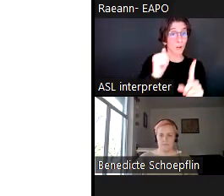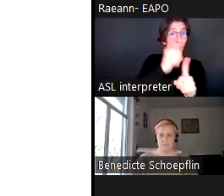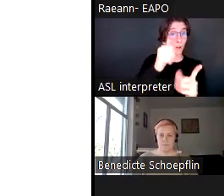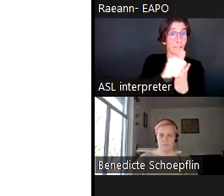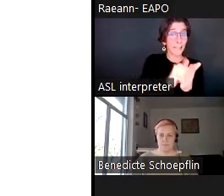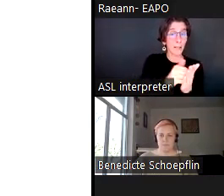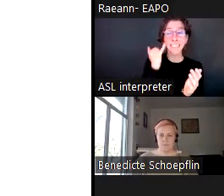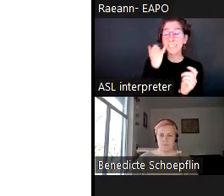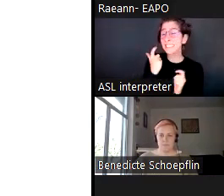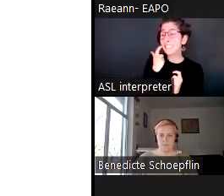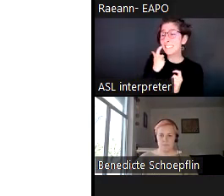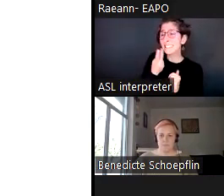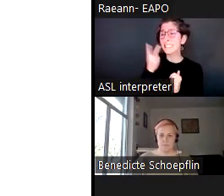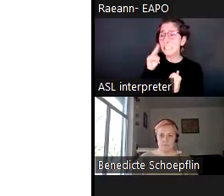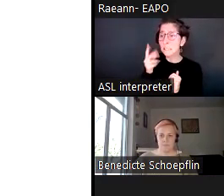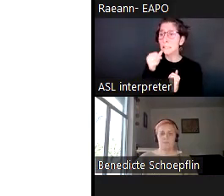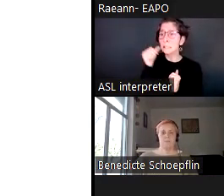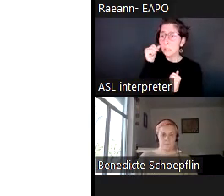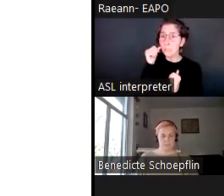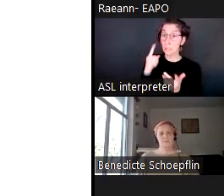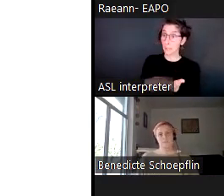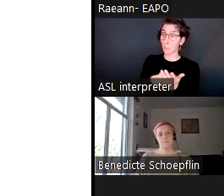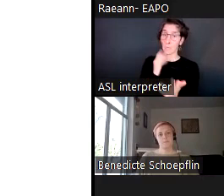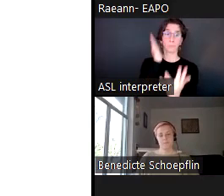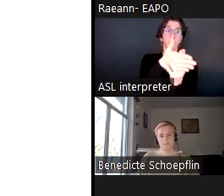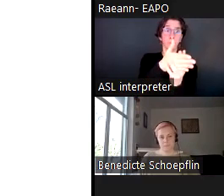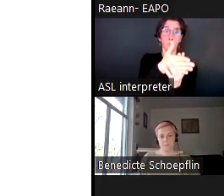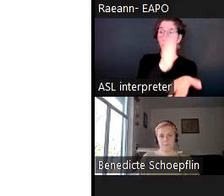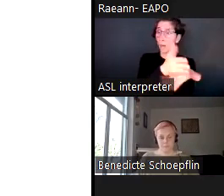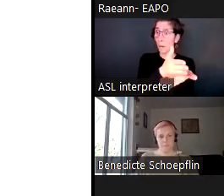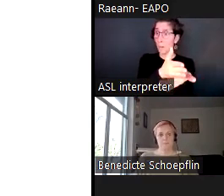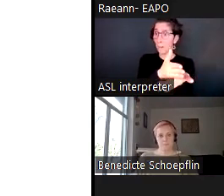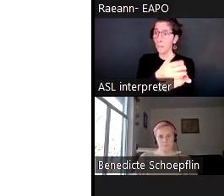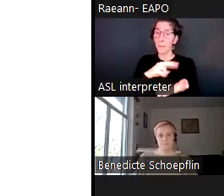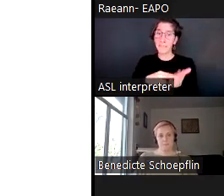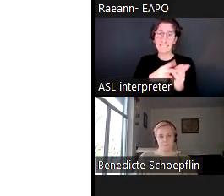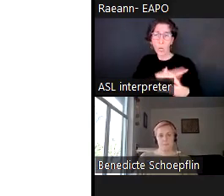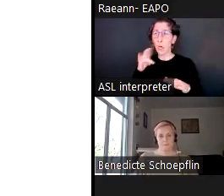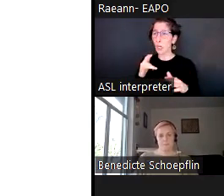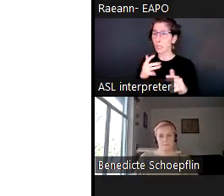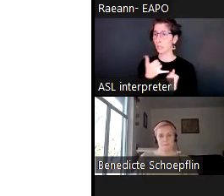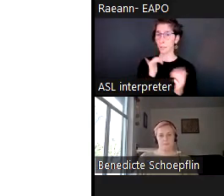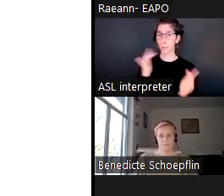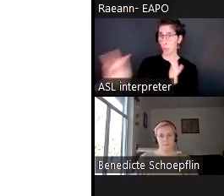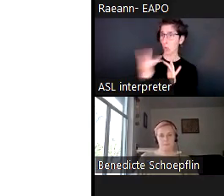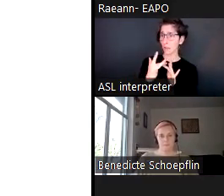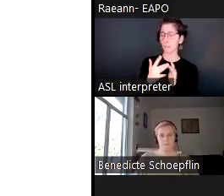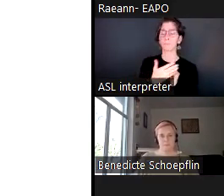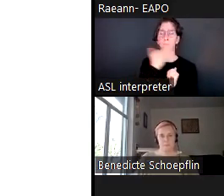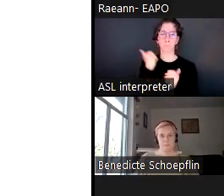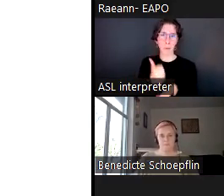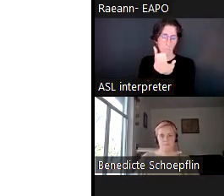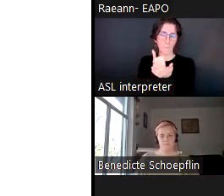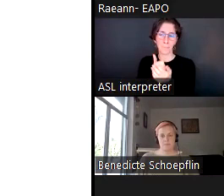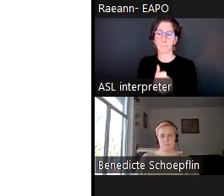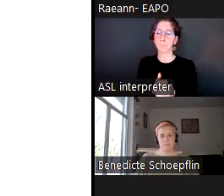or two, sometimes we can stop it. So the earlier, the better. But like I said, the percentage, I